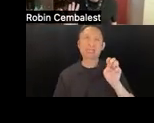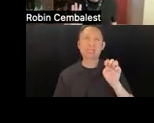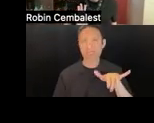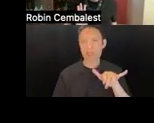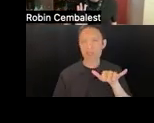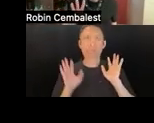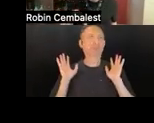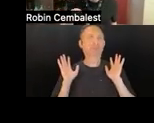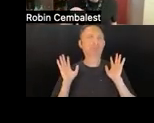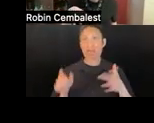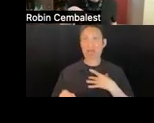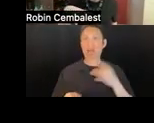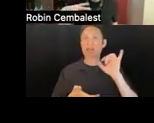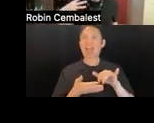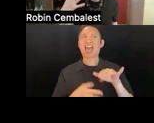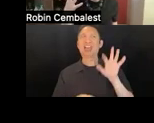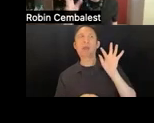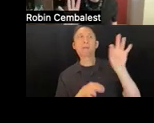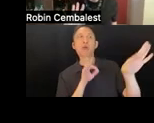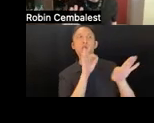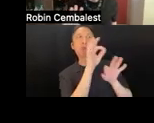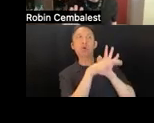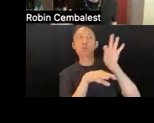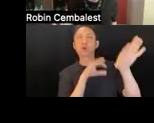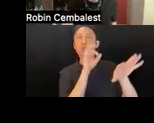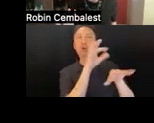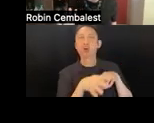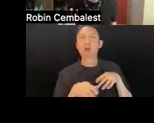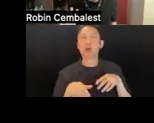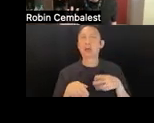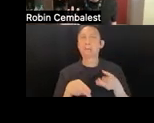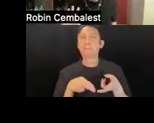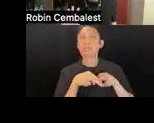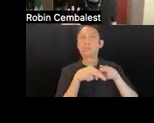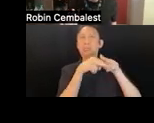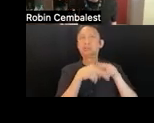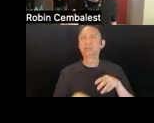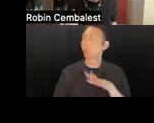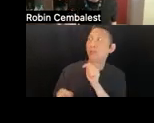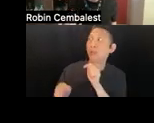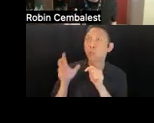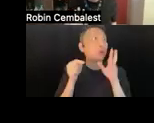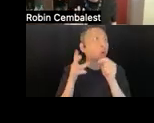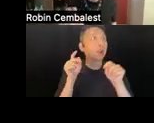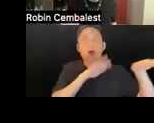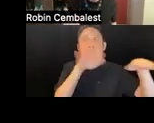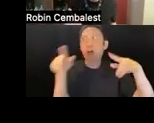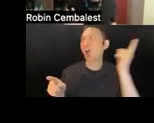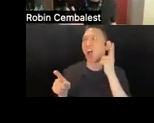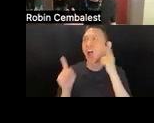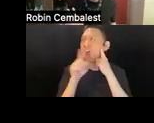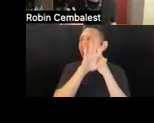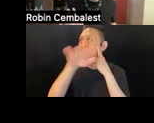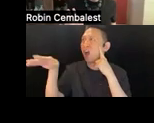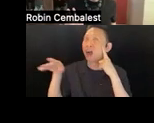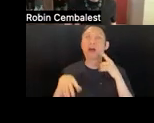I think low key is great because, again, it allows you to build this buzz and interest without being relentless and